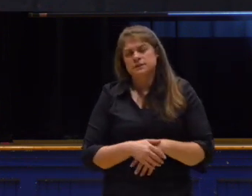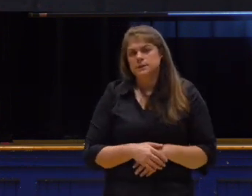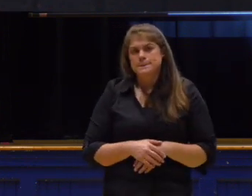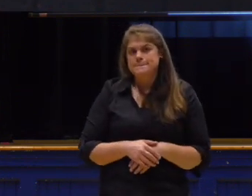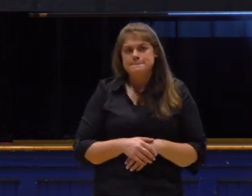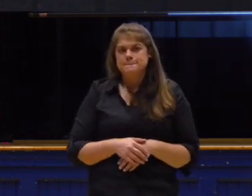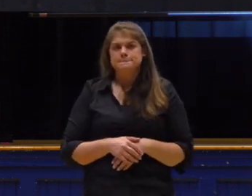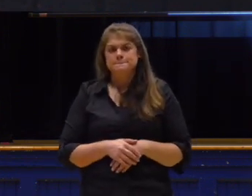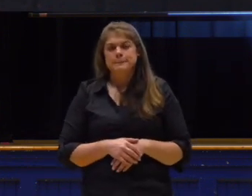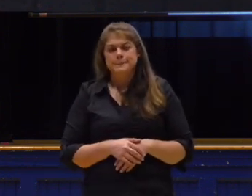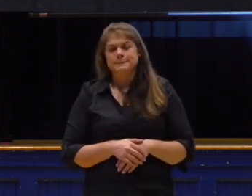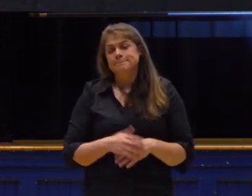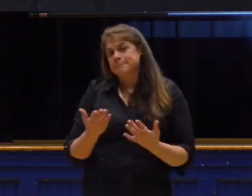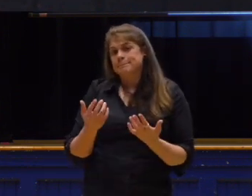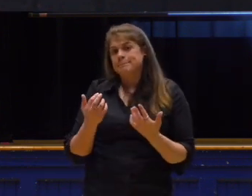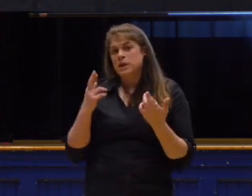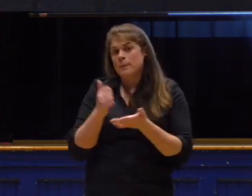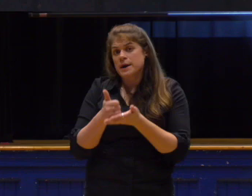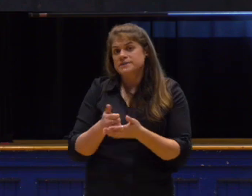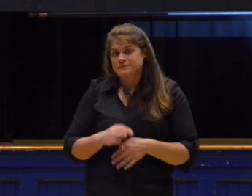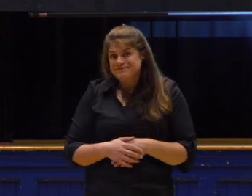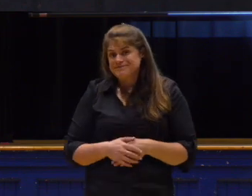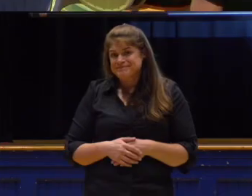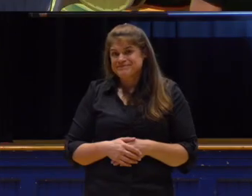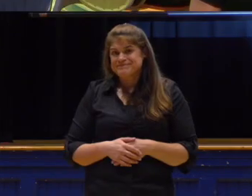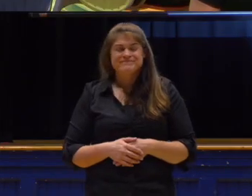So I hope that answers your question.